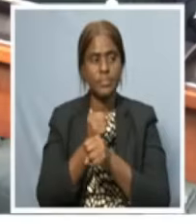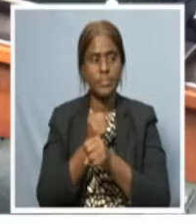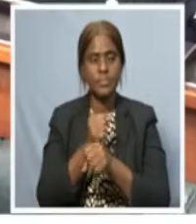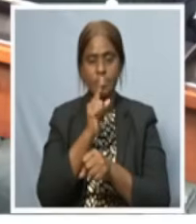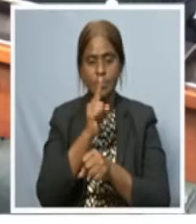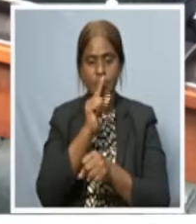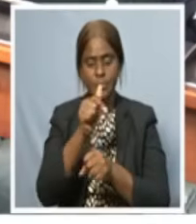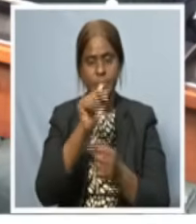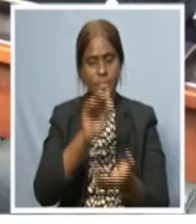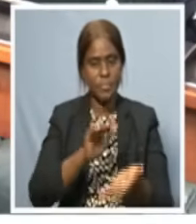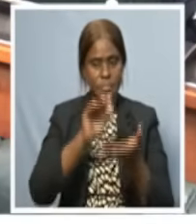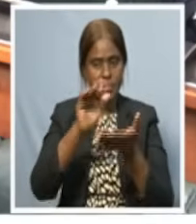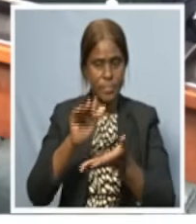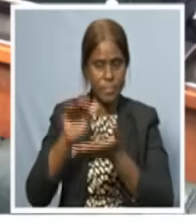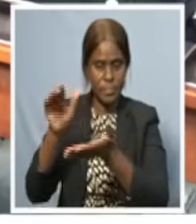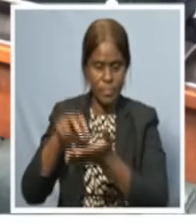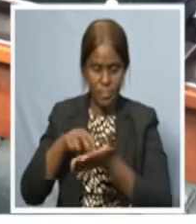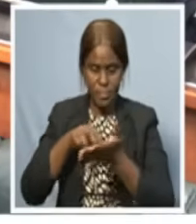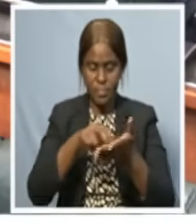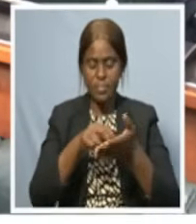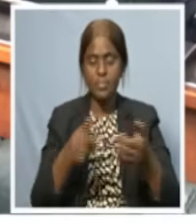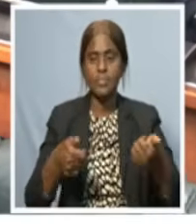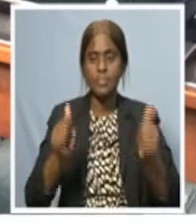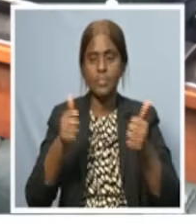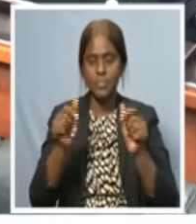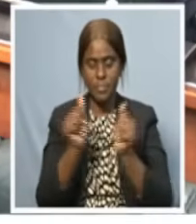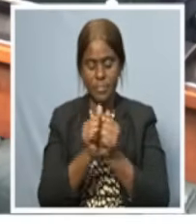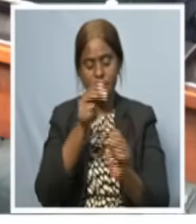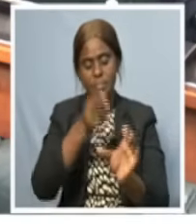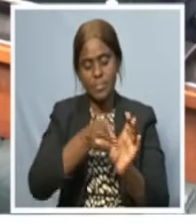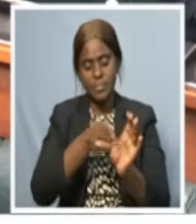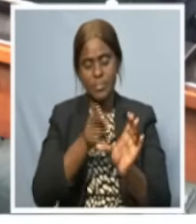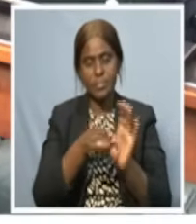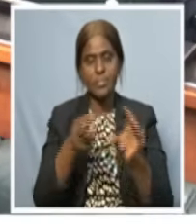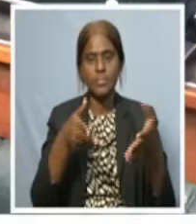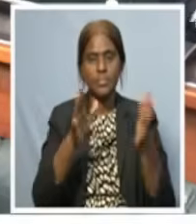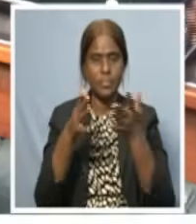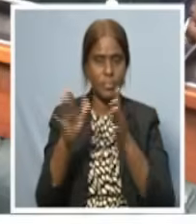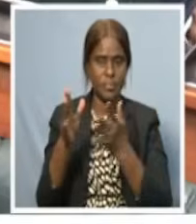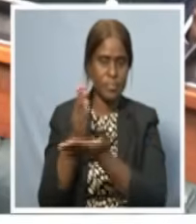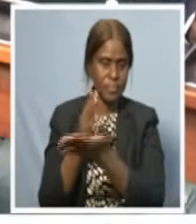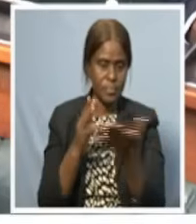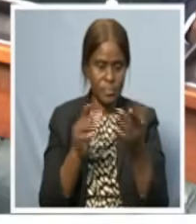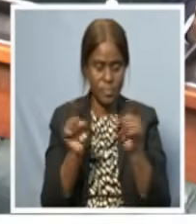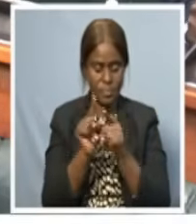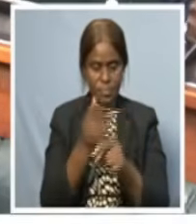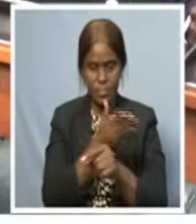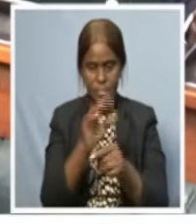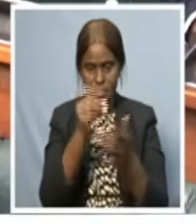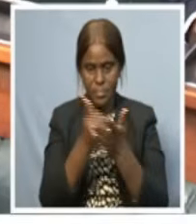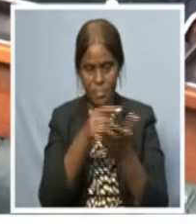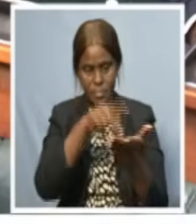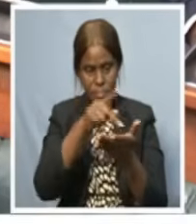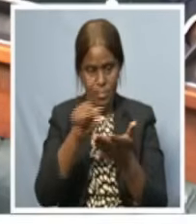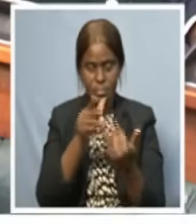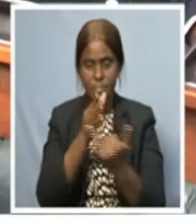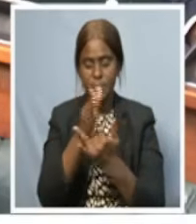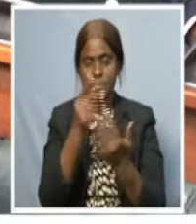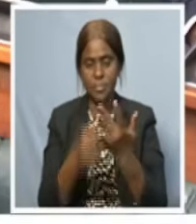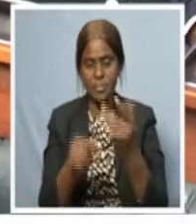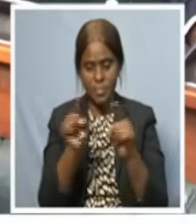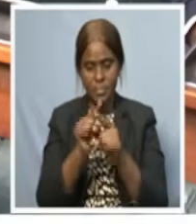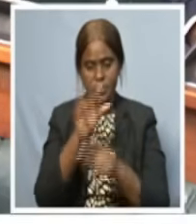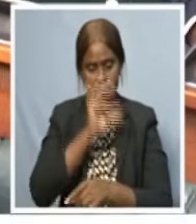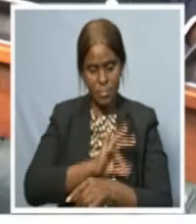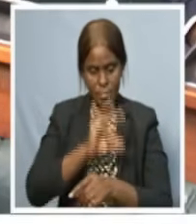are usually allocated transport allowance and fuel allowances, and these are usually paid through